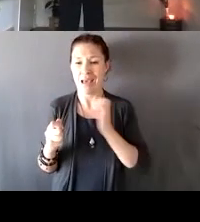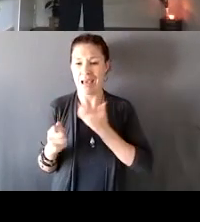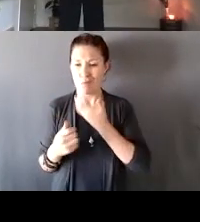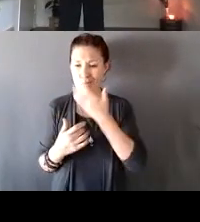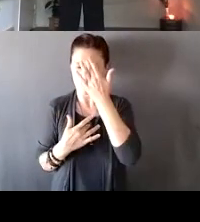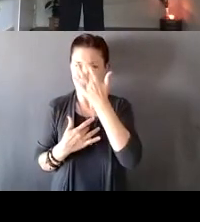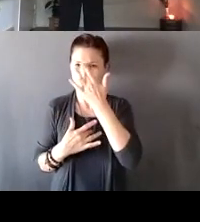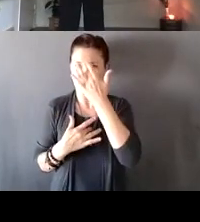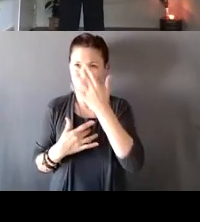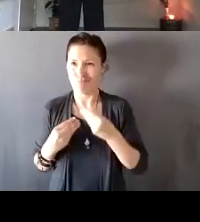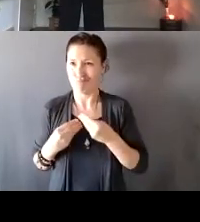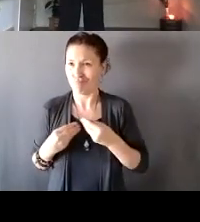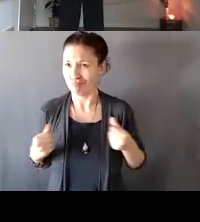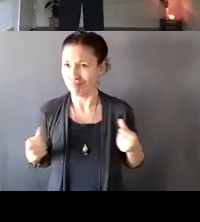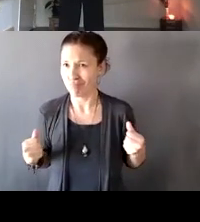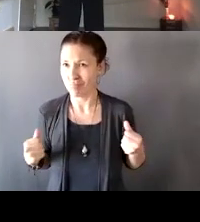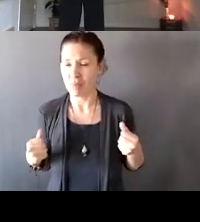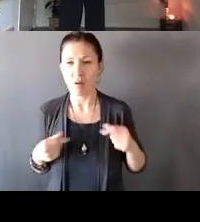harm.